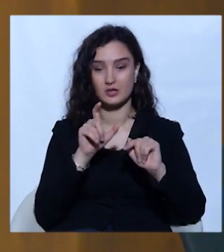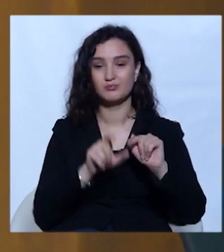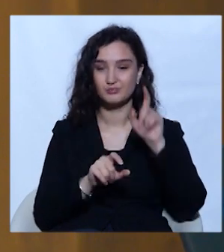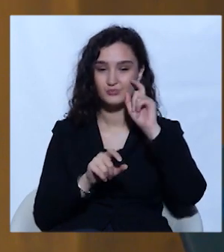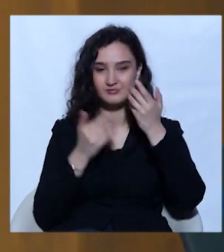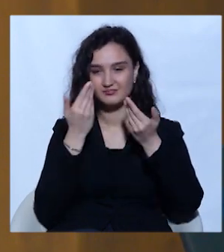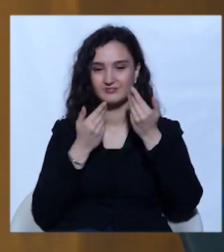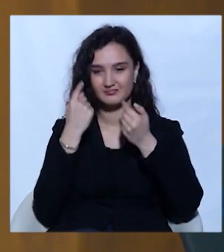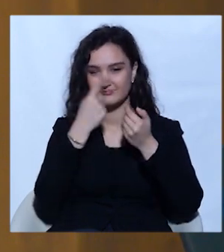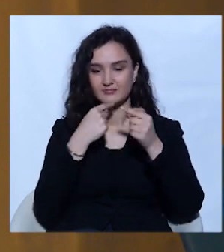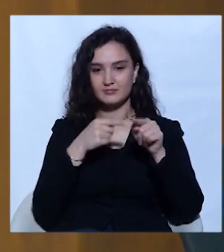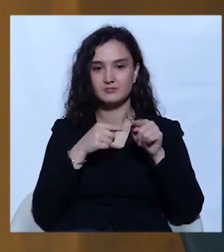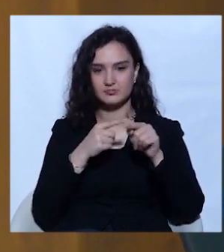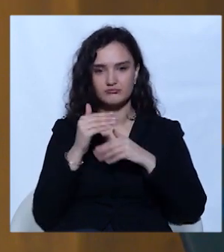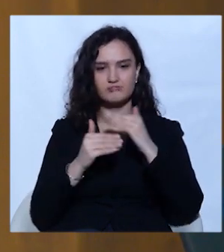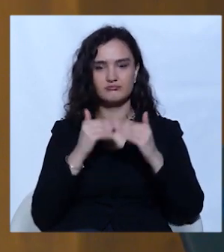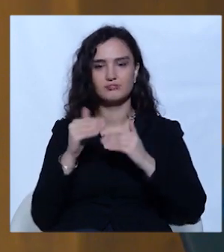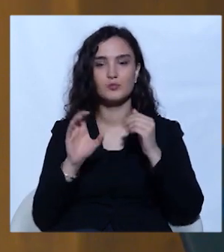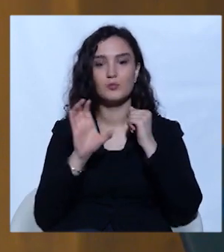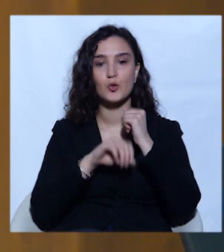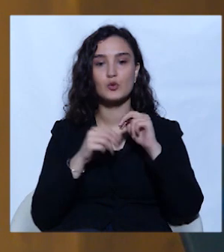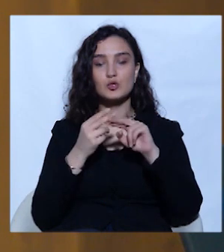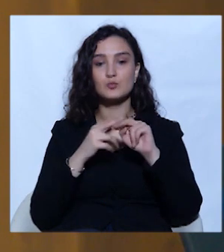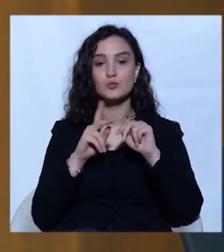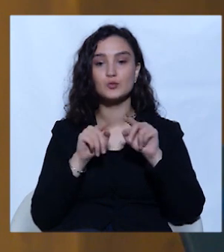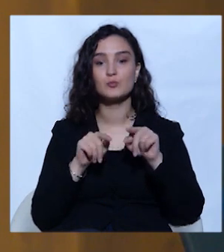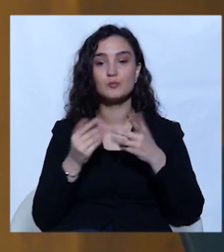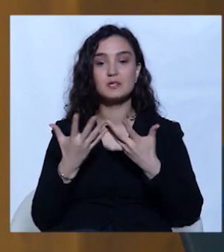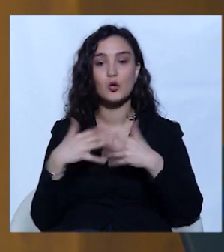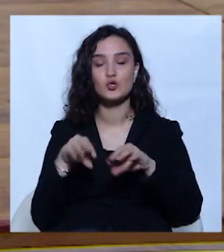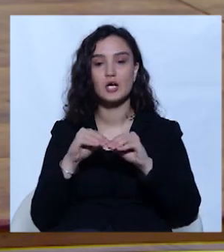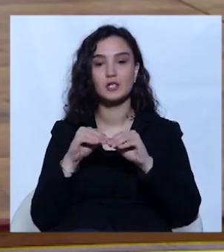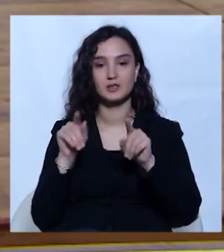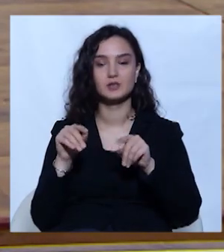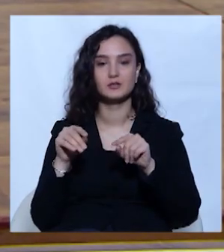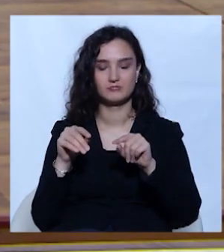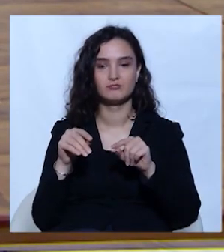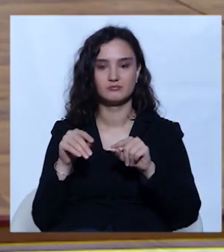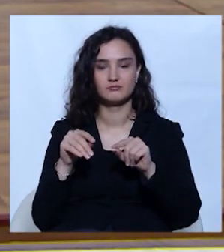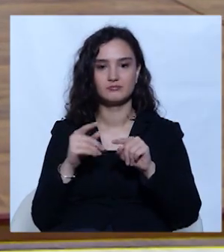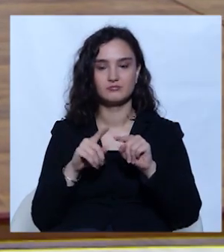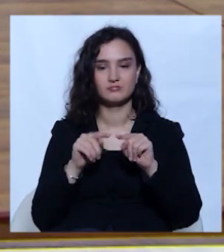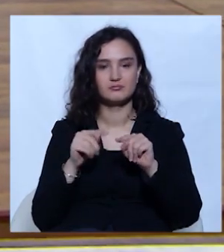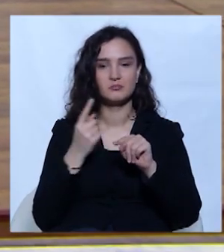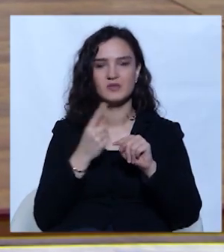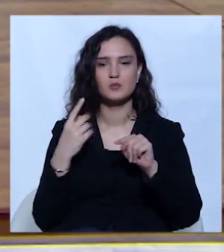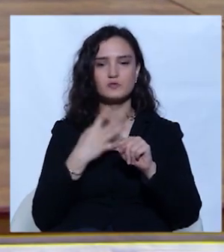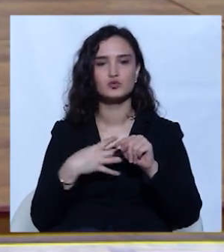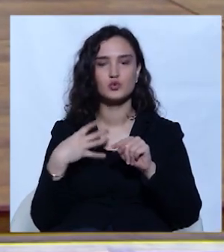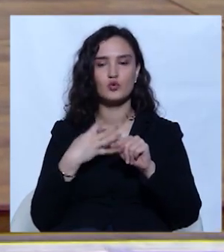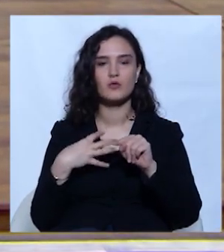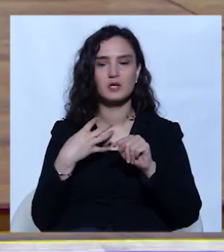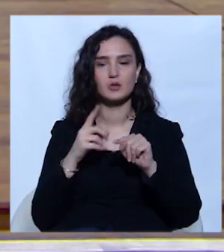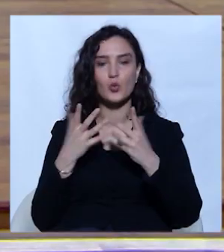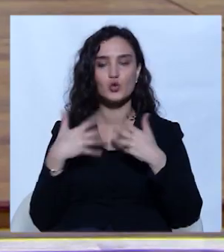August succeeds in the end because of the strength that his family gives him. And that is one of the major themes of the book, perhaps,